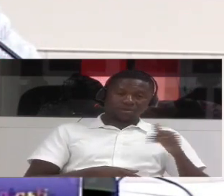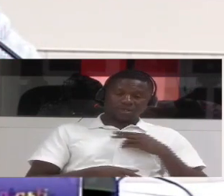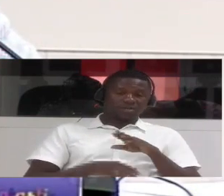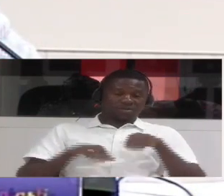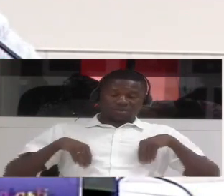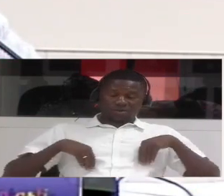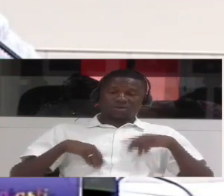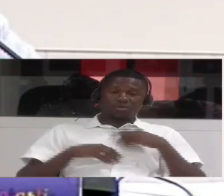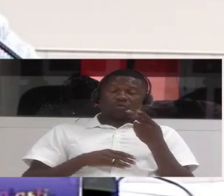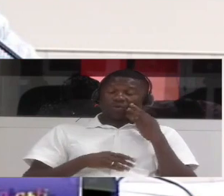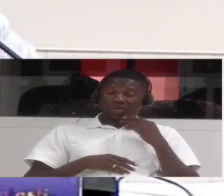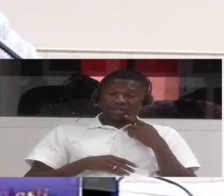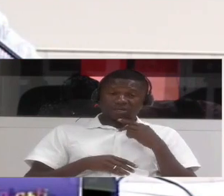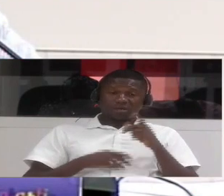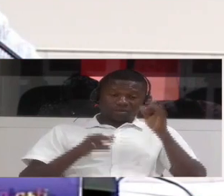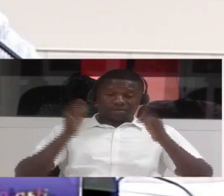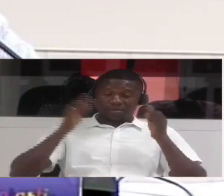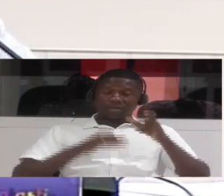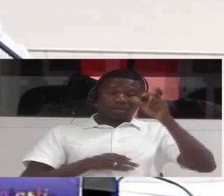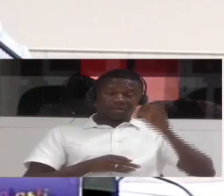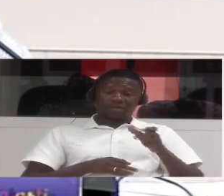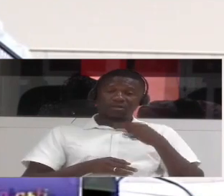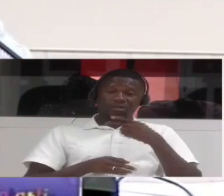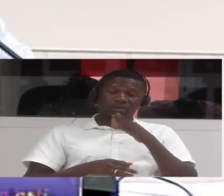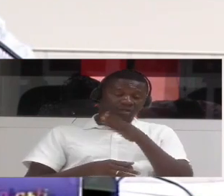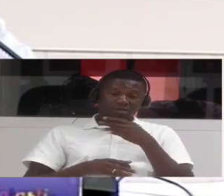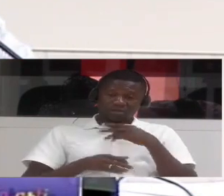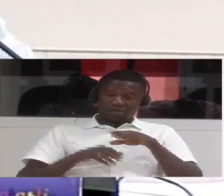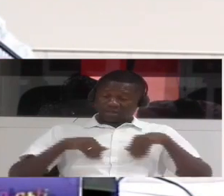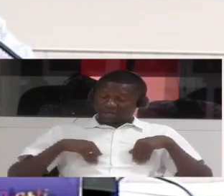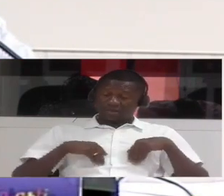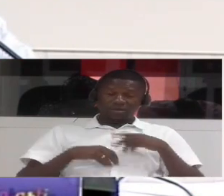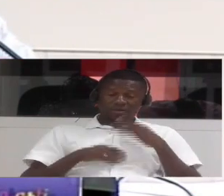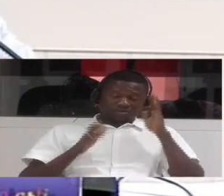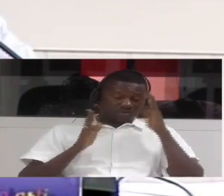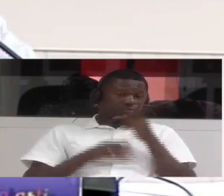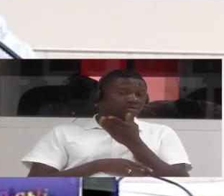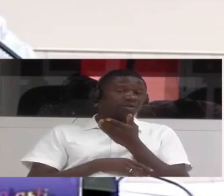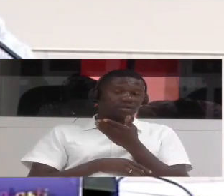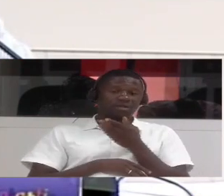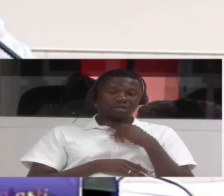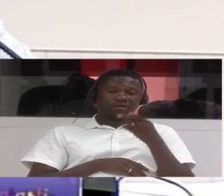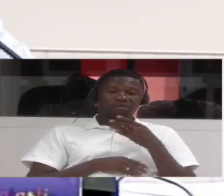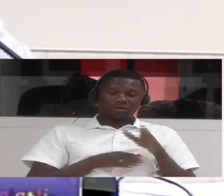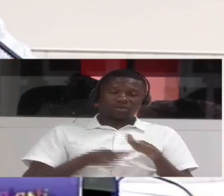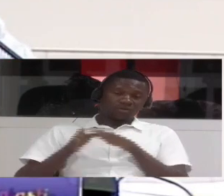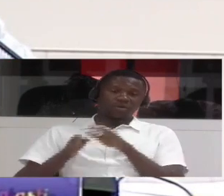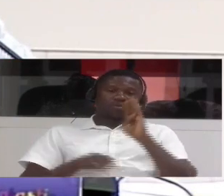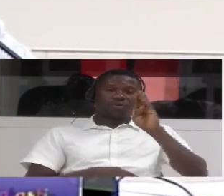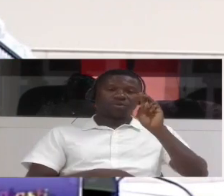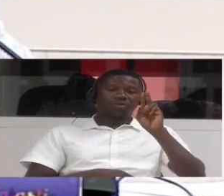it's perhaps because of something, then the matter was given to Bouajao. Buba had a reputation as